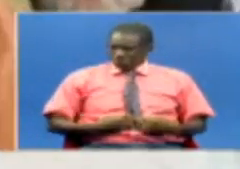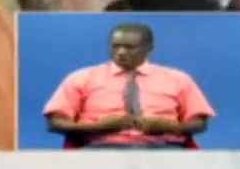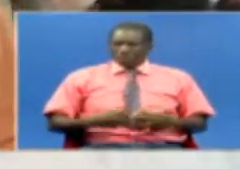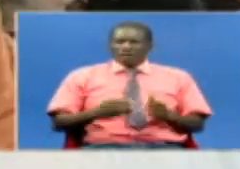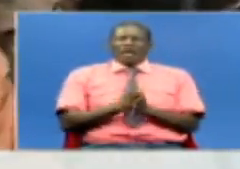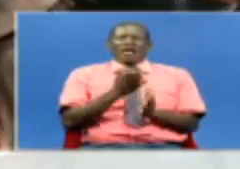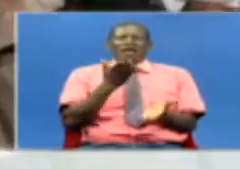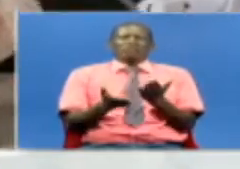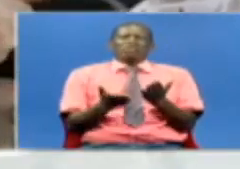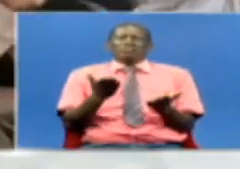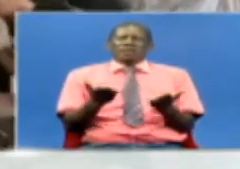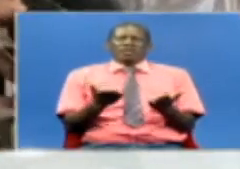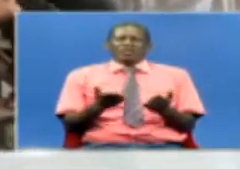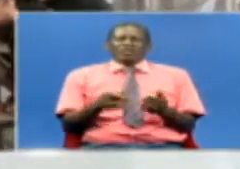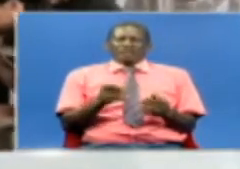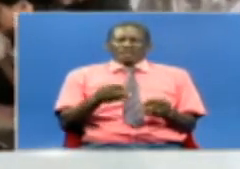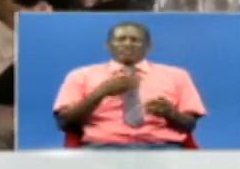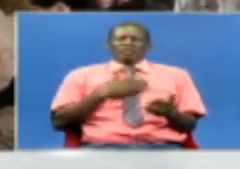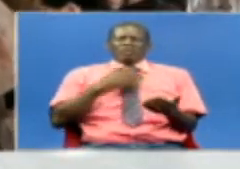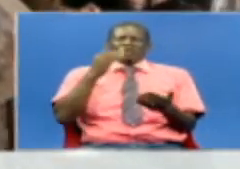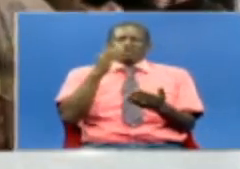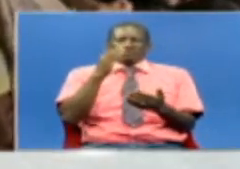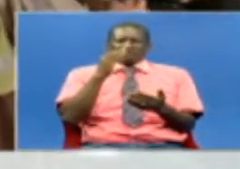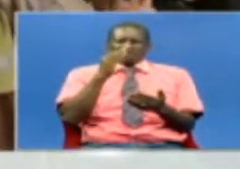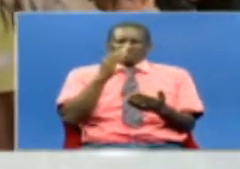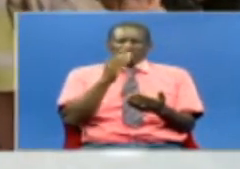probably it is my faith.